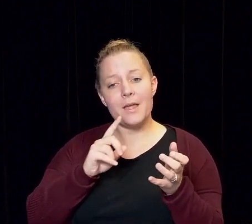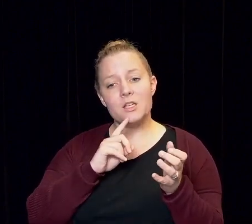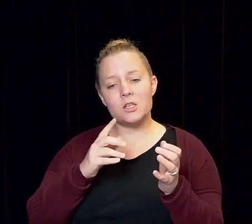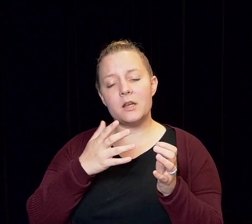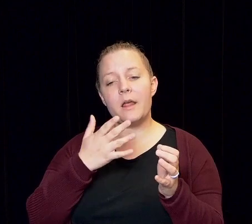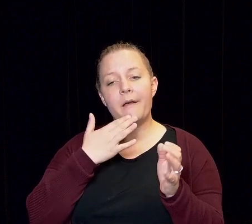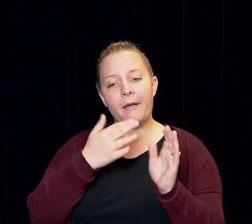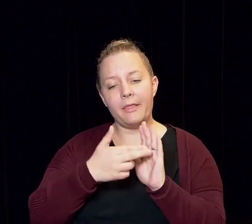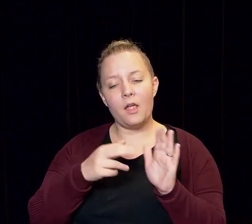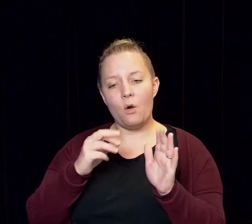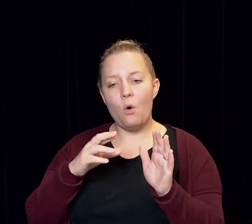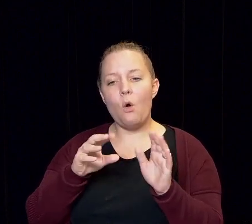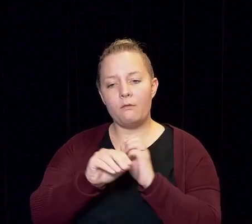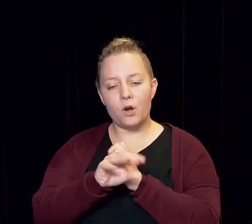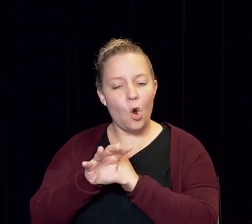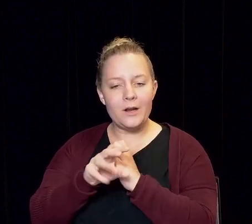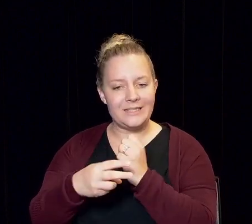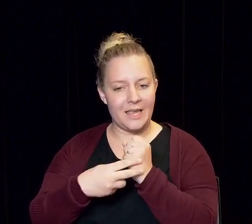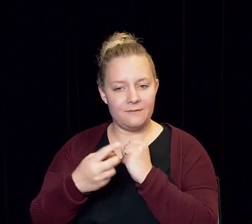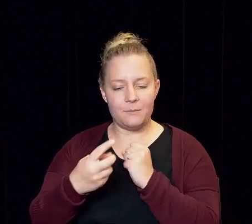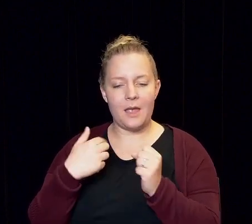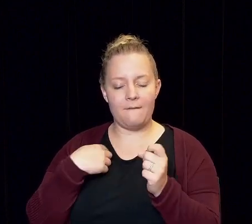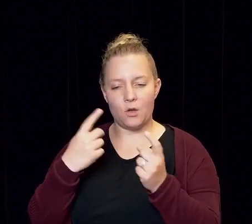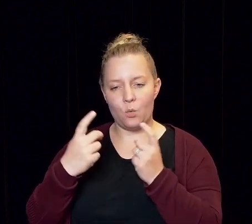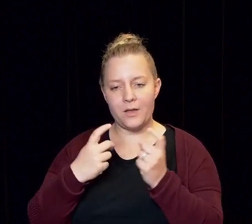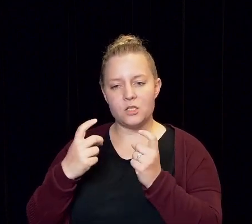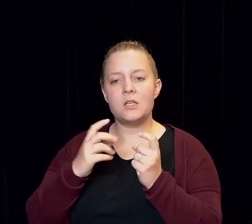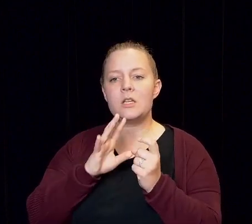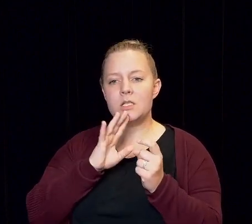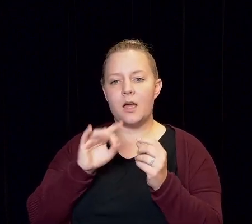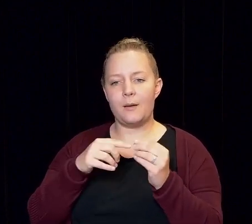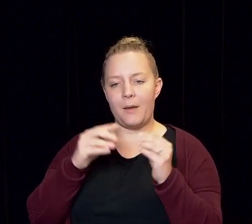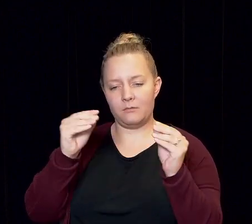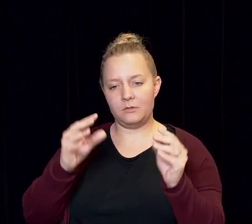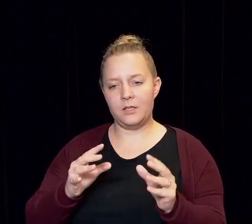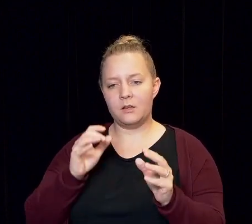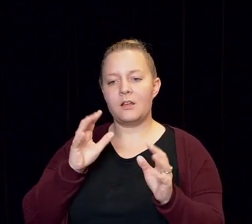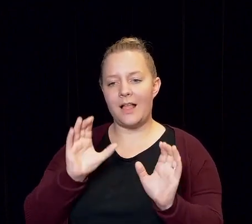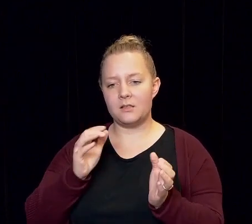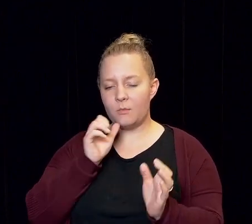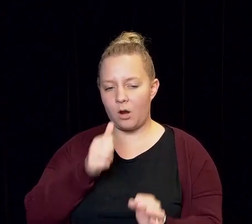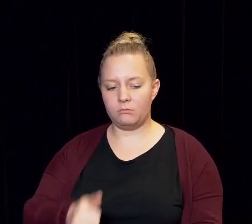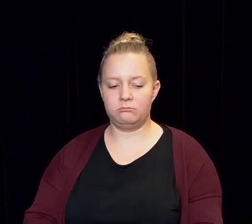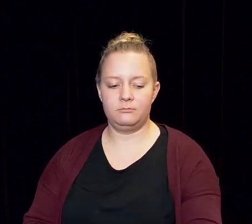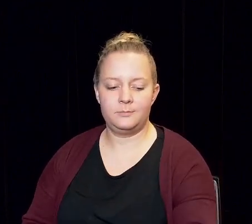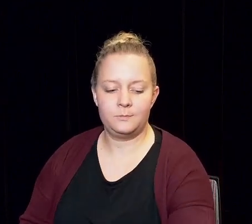sure to highlight or record anything that you have questions about to talk with your teacher in class tomorrow.